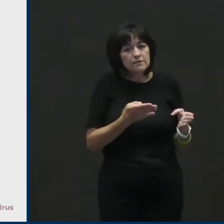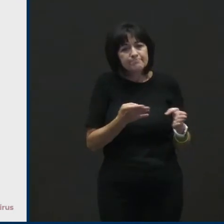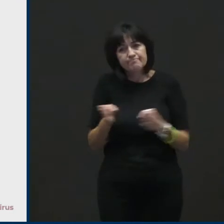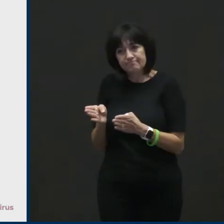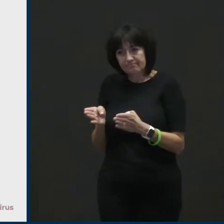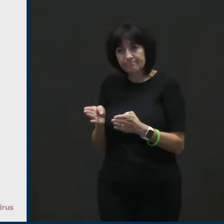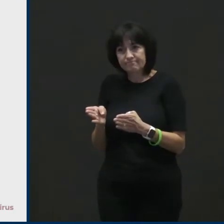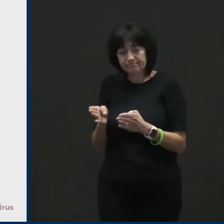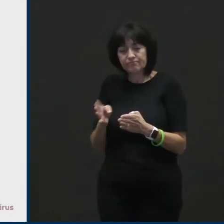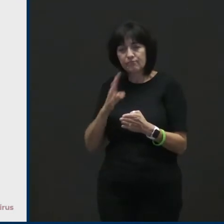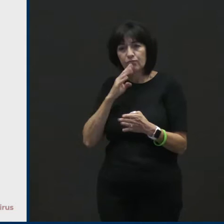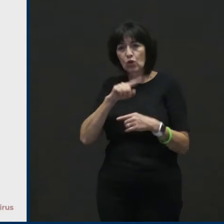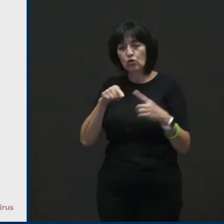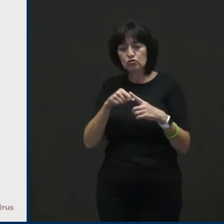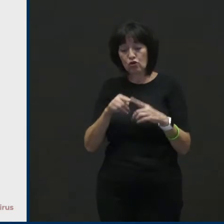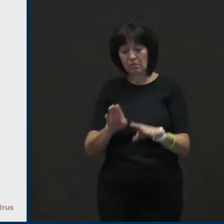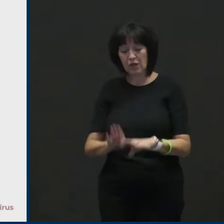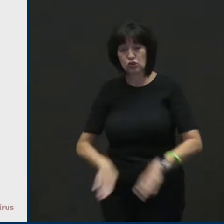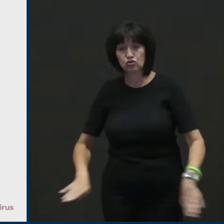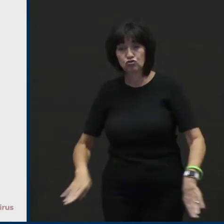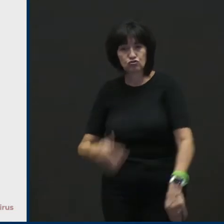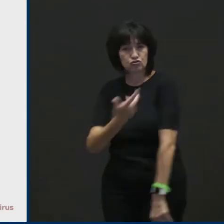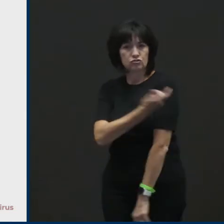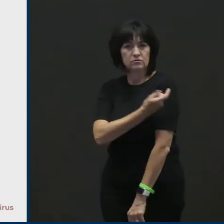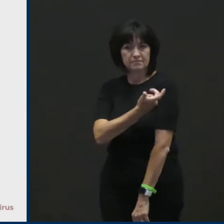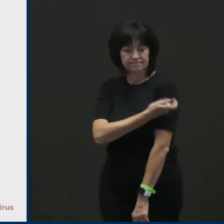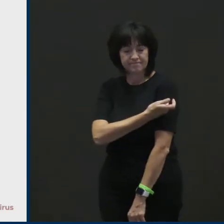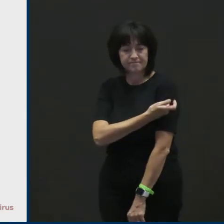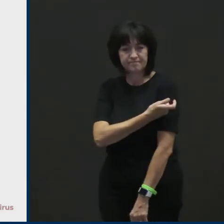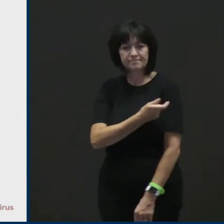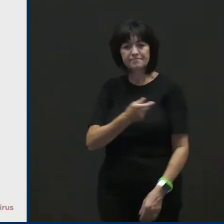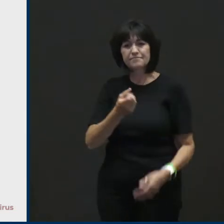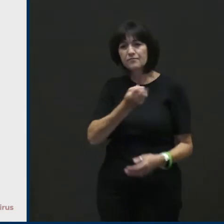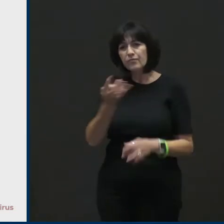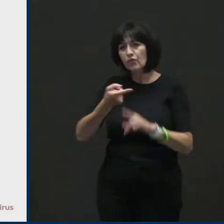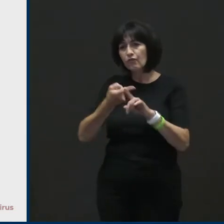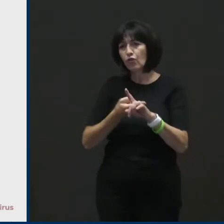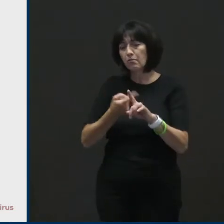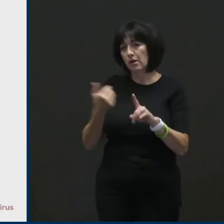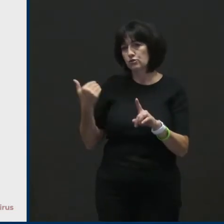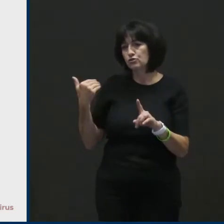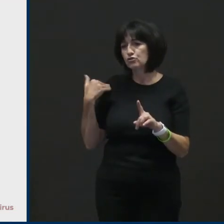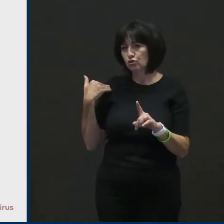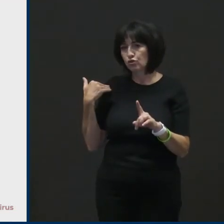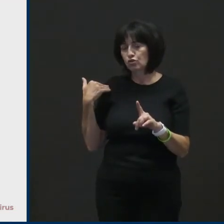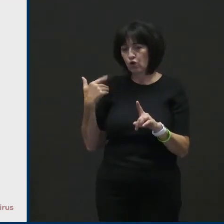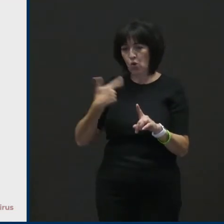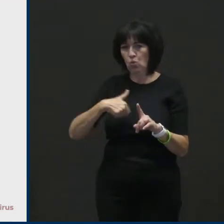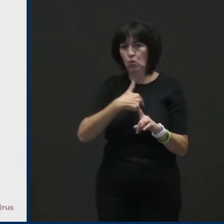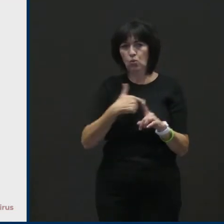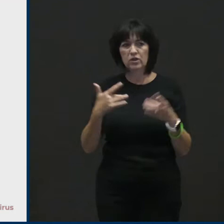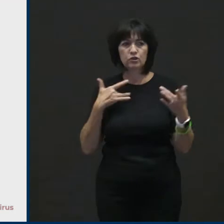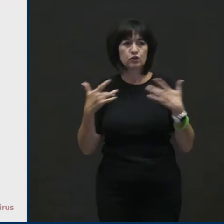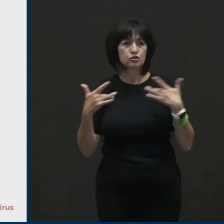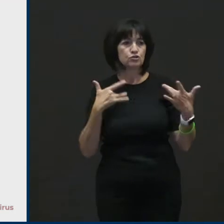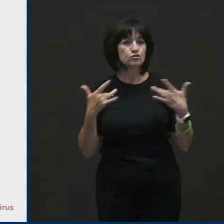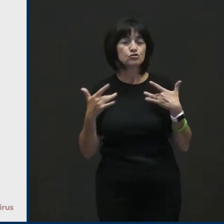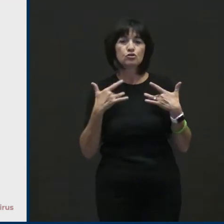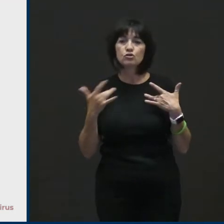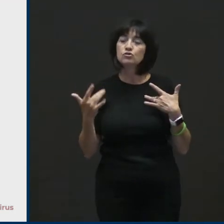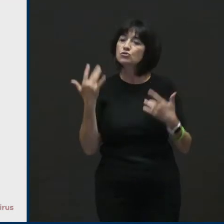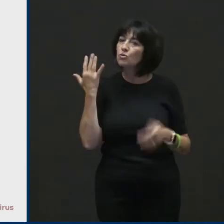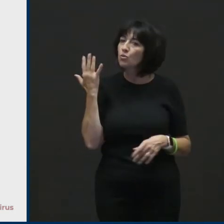childhood immunizations. I presented a couple of months ago that we had concerns, certainly, about